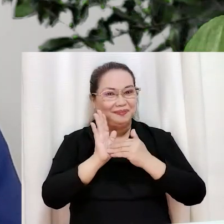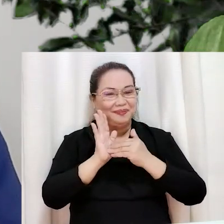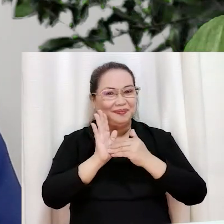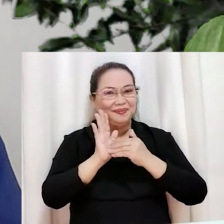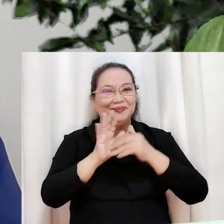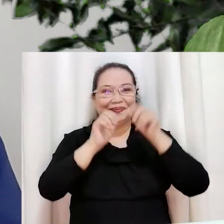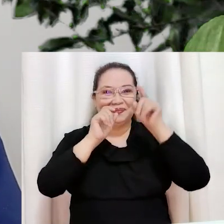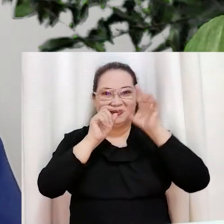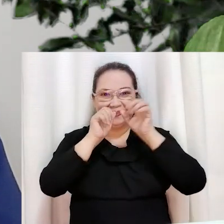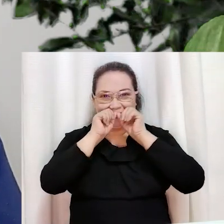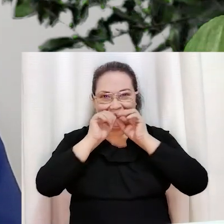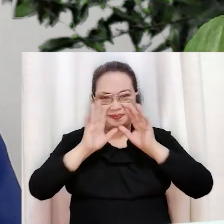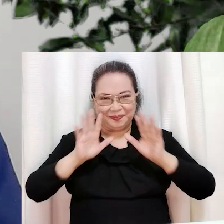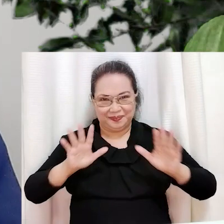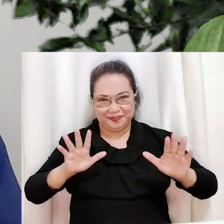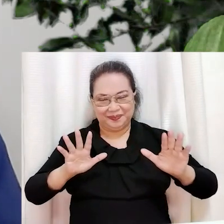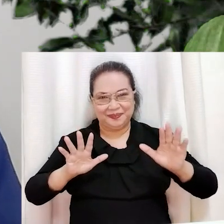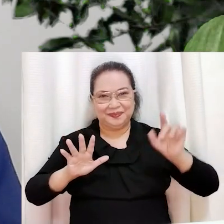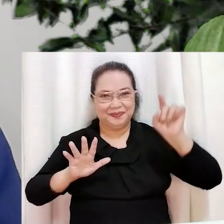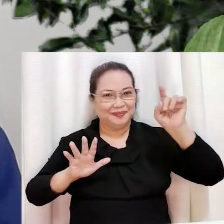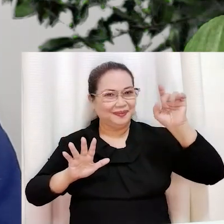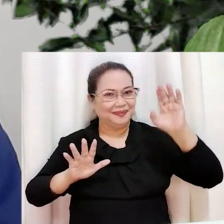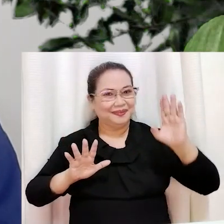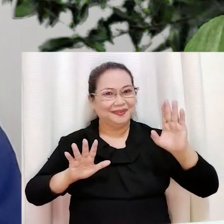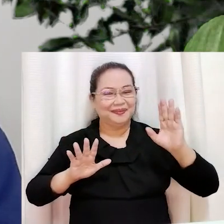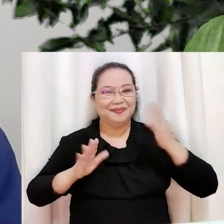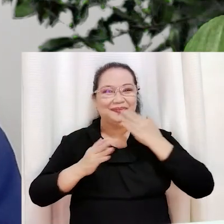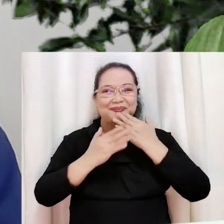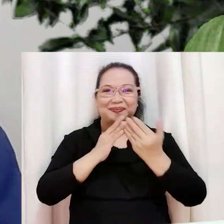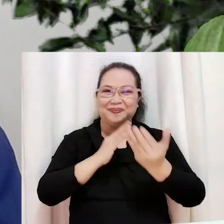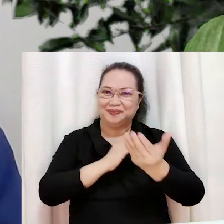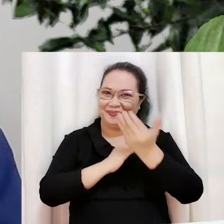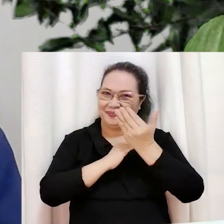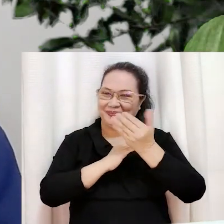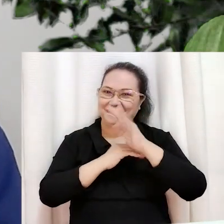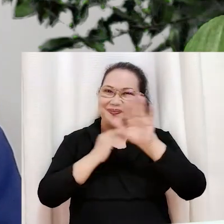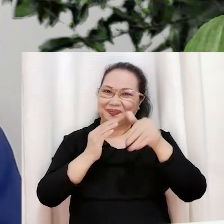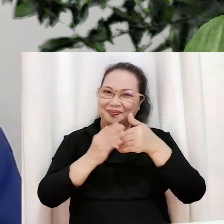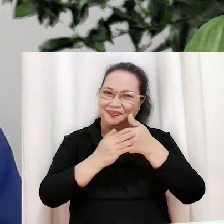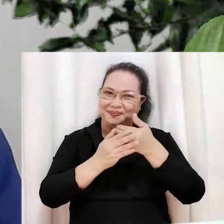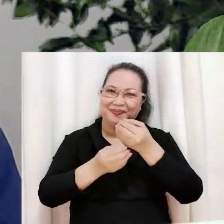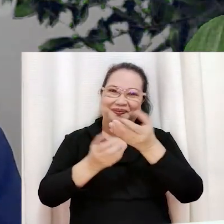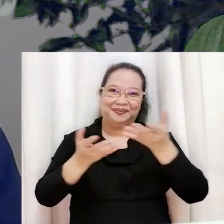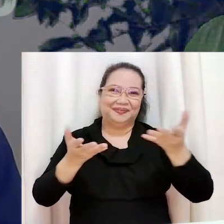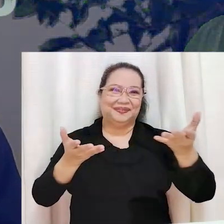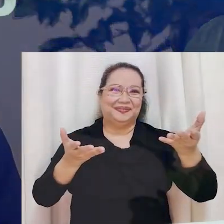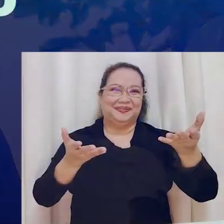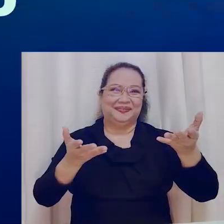pagpalain po tayong lahat ng ating Panginoon. Magandang araw po sa ating lahat.